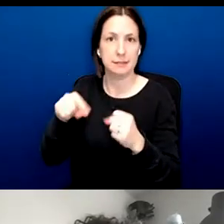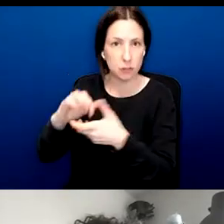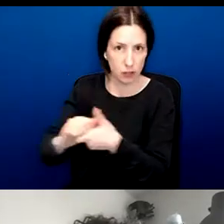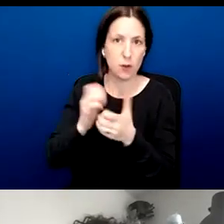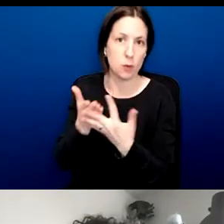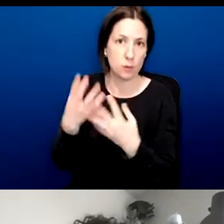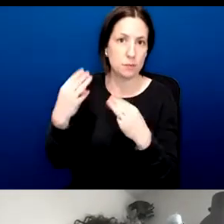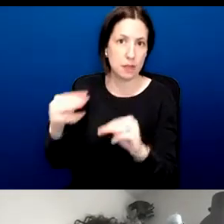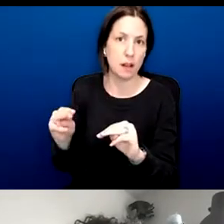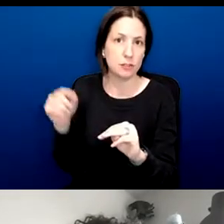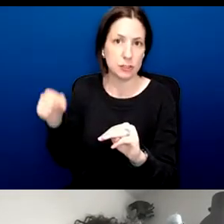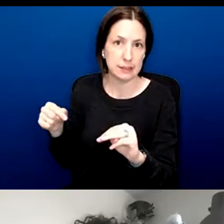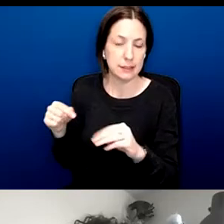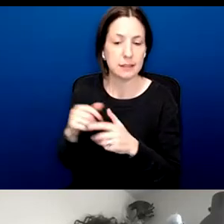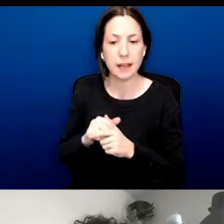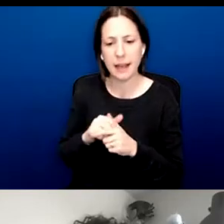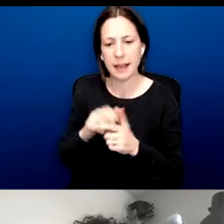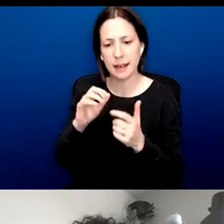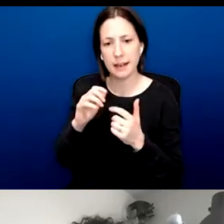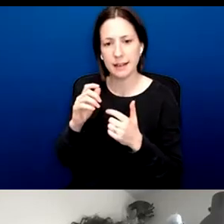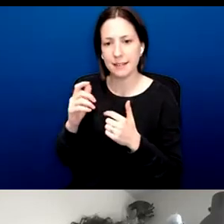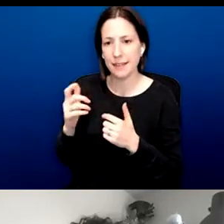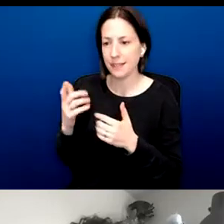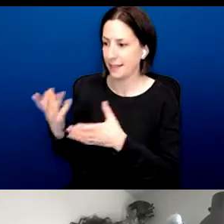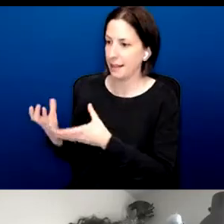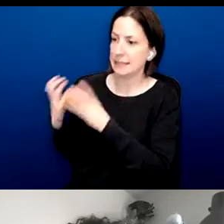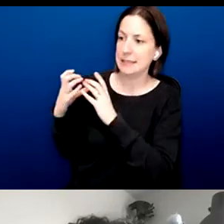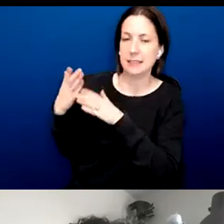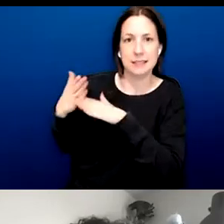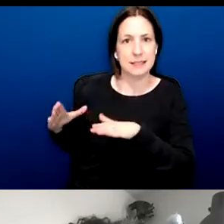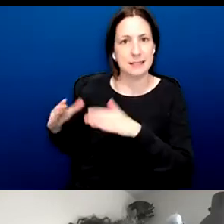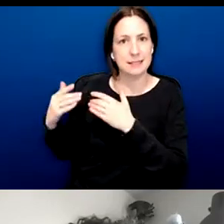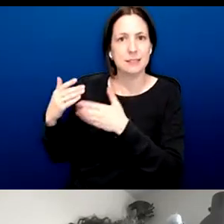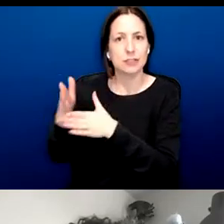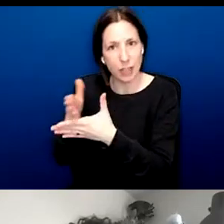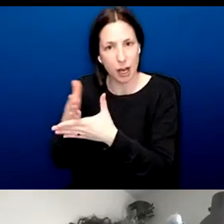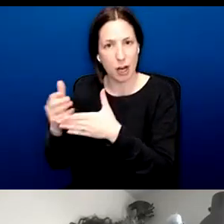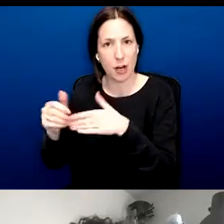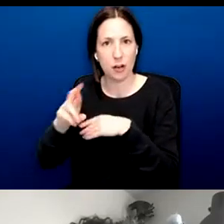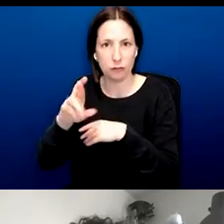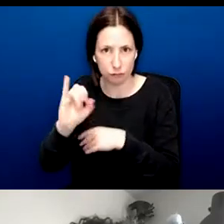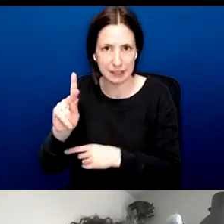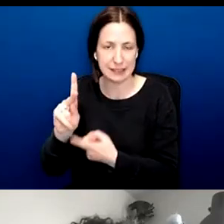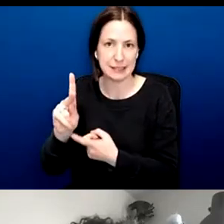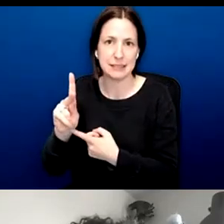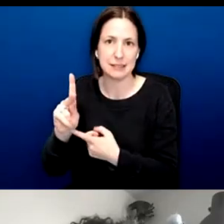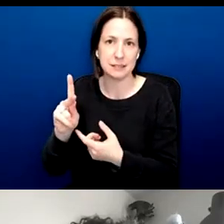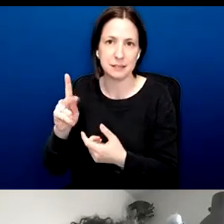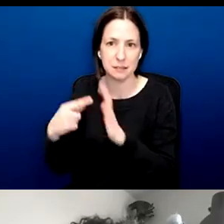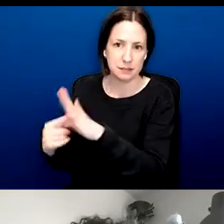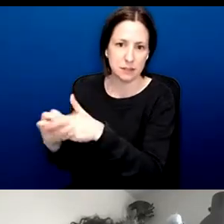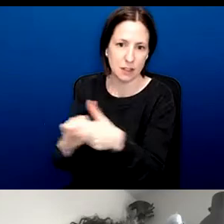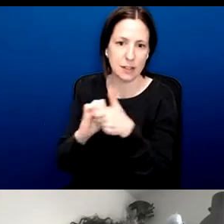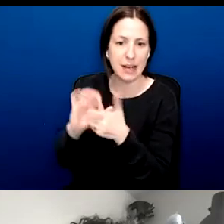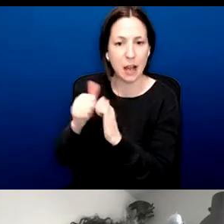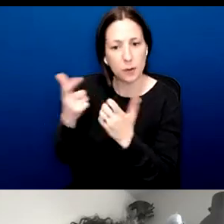specifically the sharing of risk as a part of solidarity, and how that can be woven into the